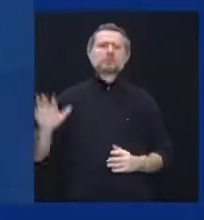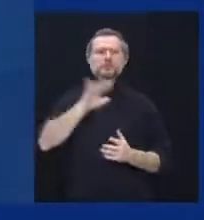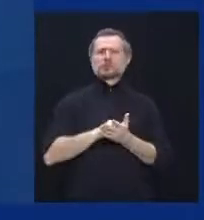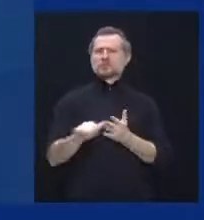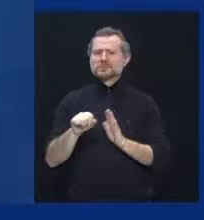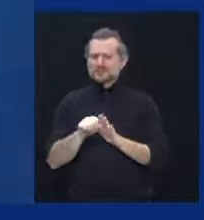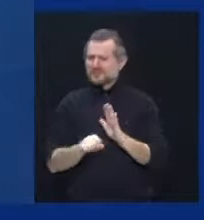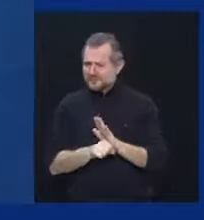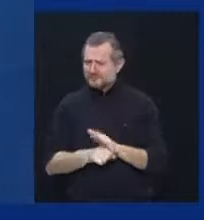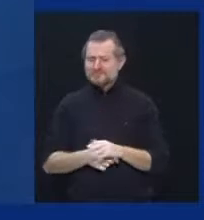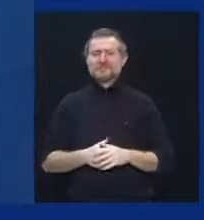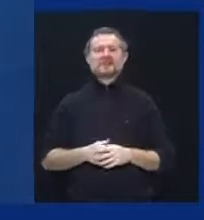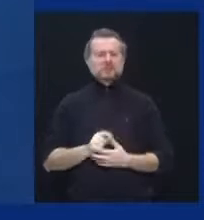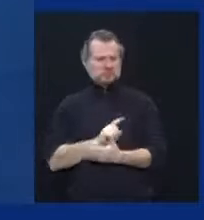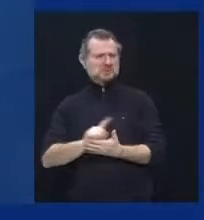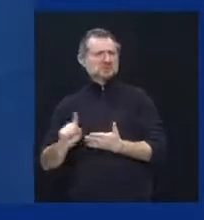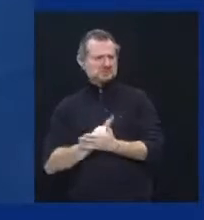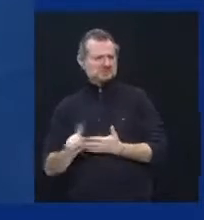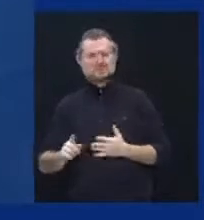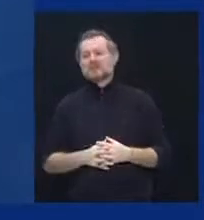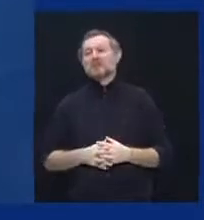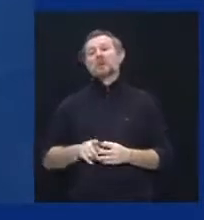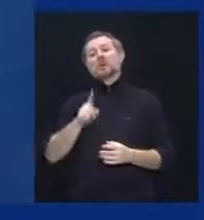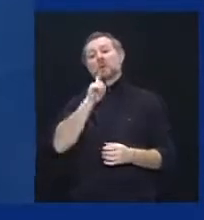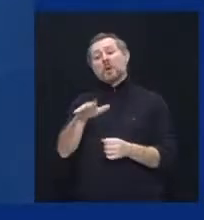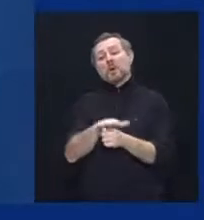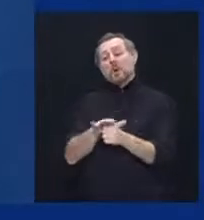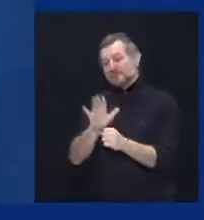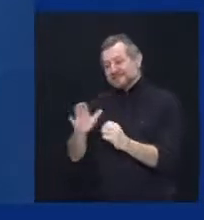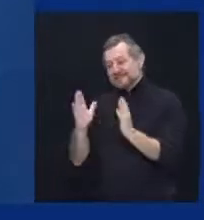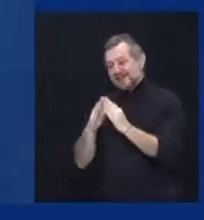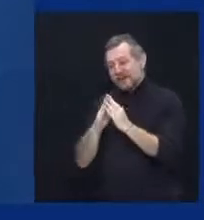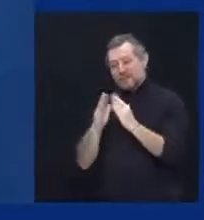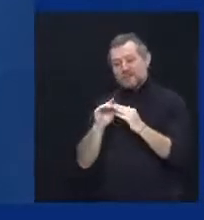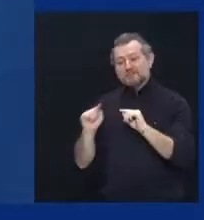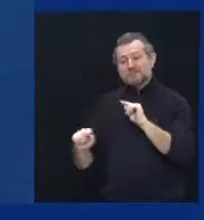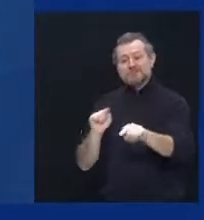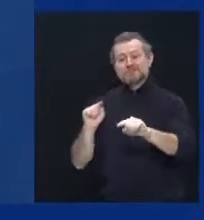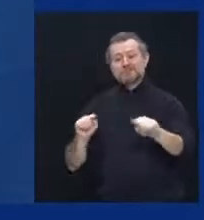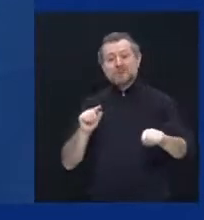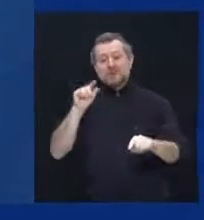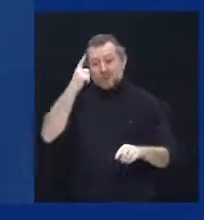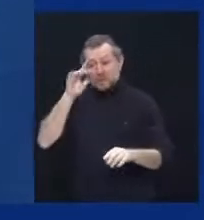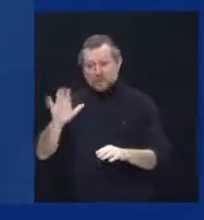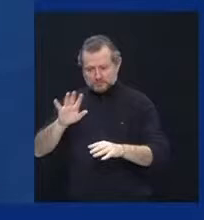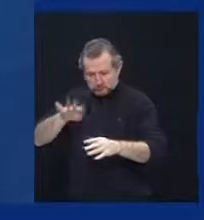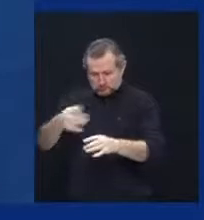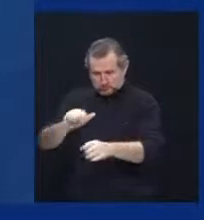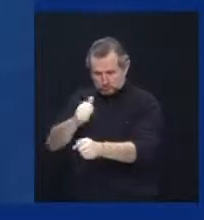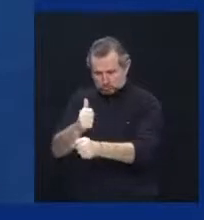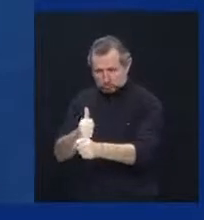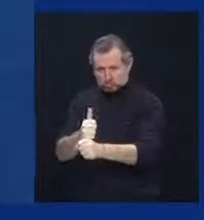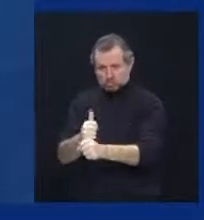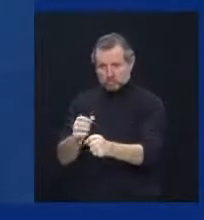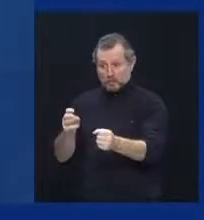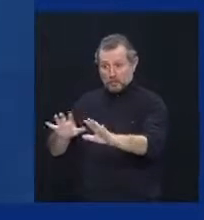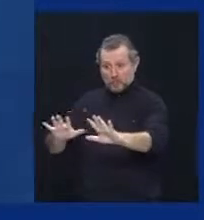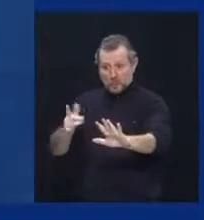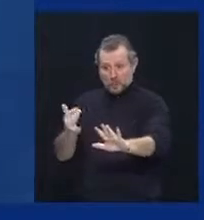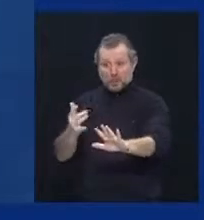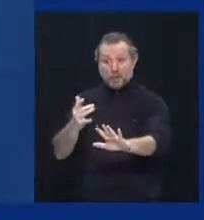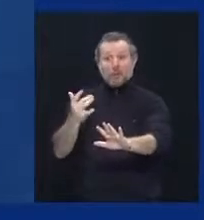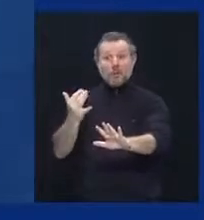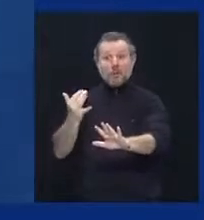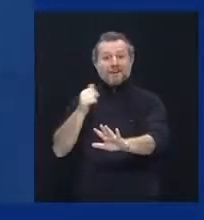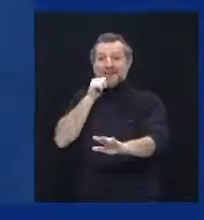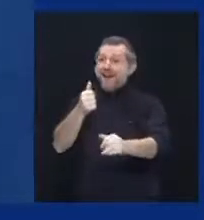vaccination allocation. Again, local governments, don't schedule any appointments until you know you